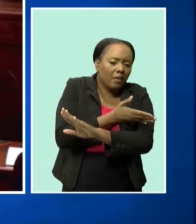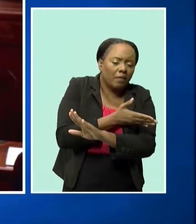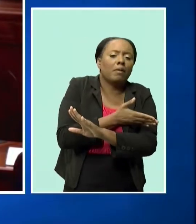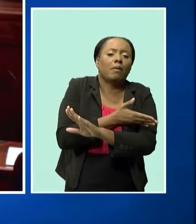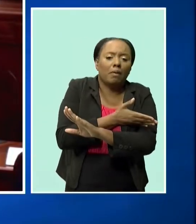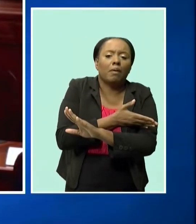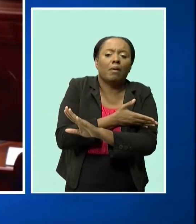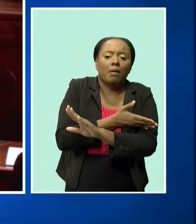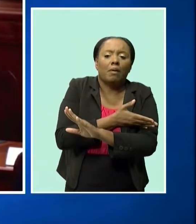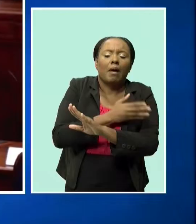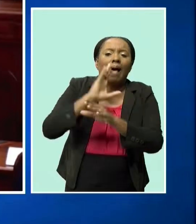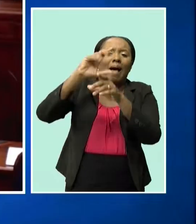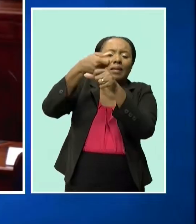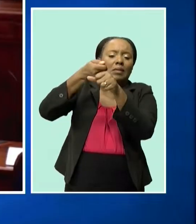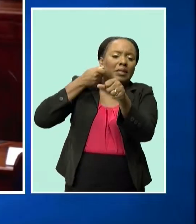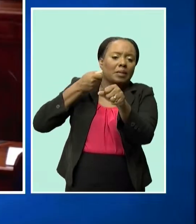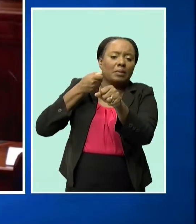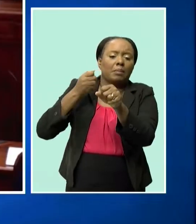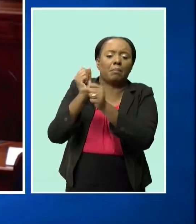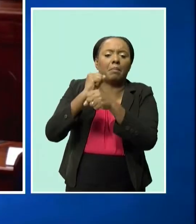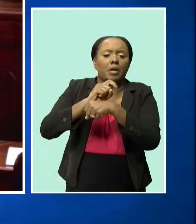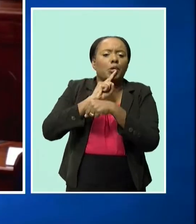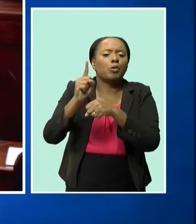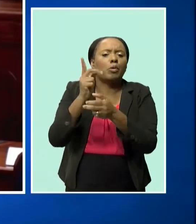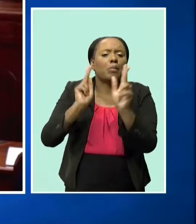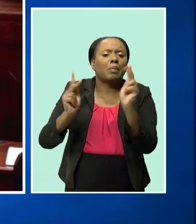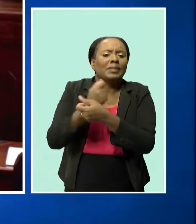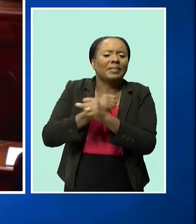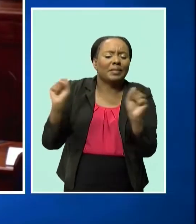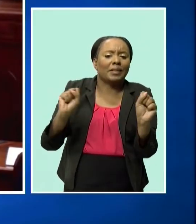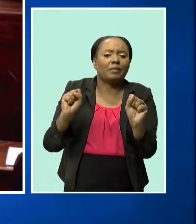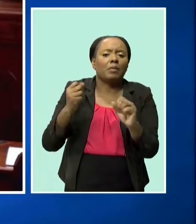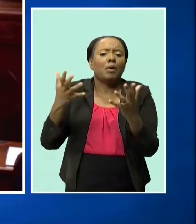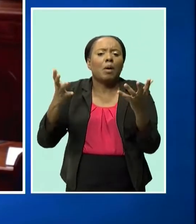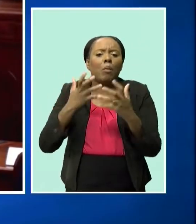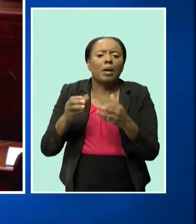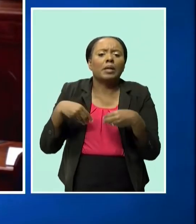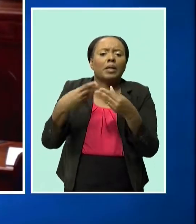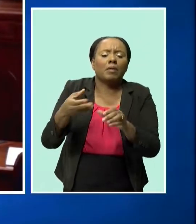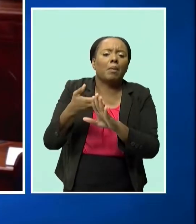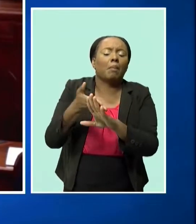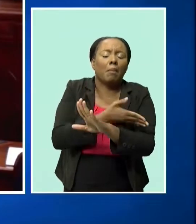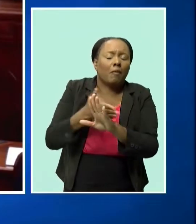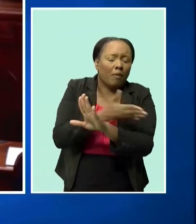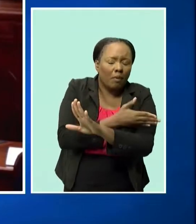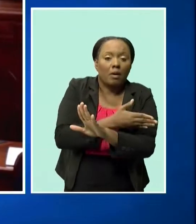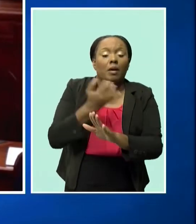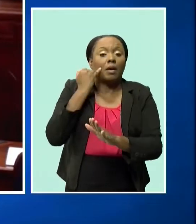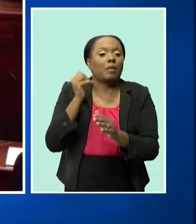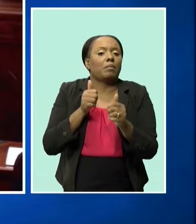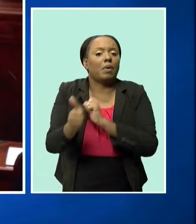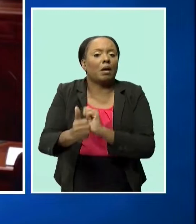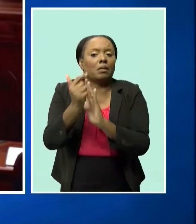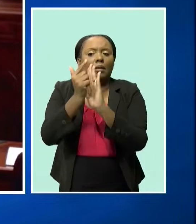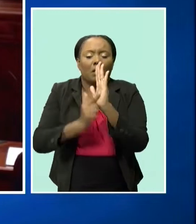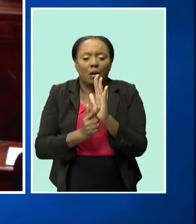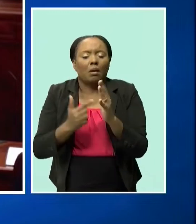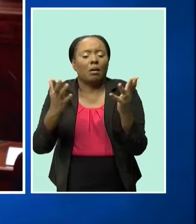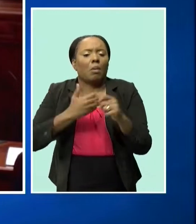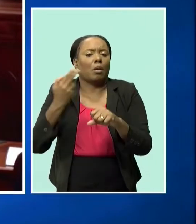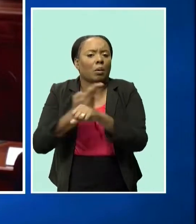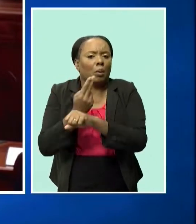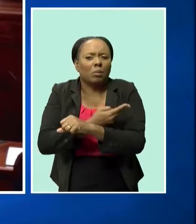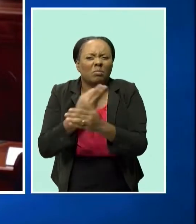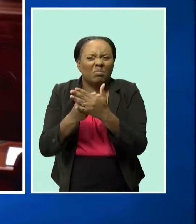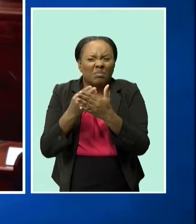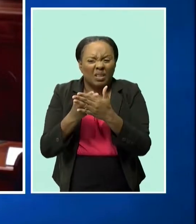time and save 9. Give us the opportunity once this legislation is passed so that we can use the funds